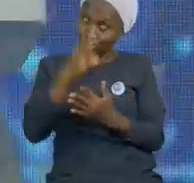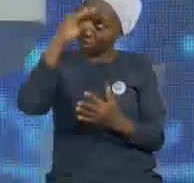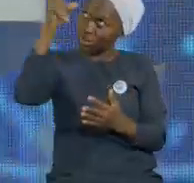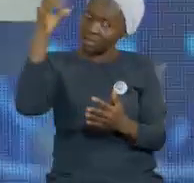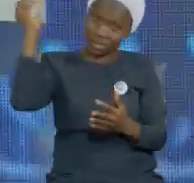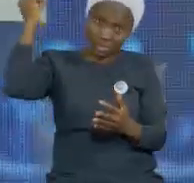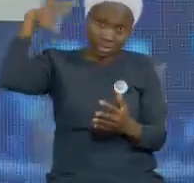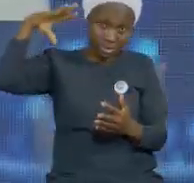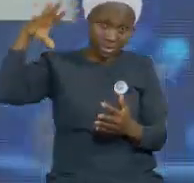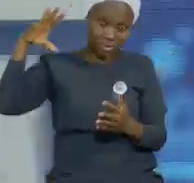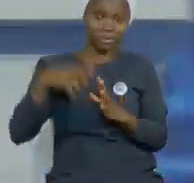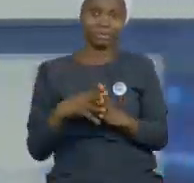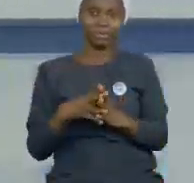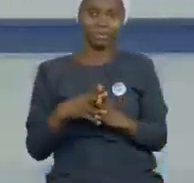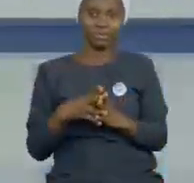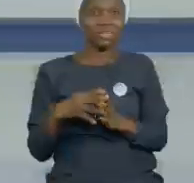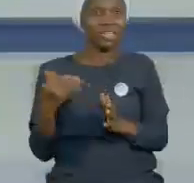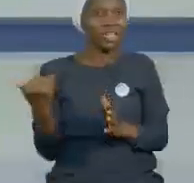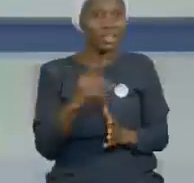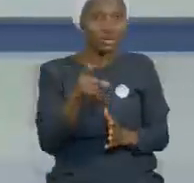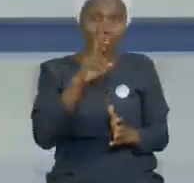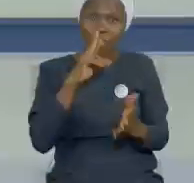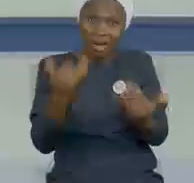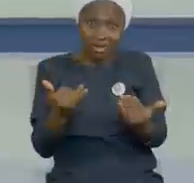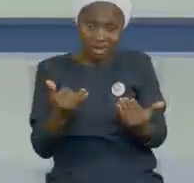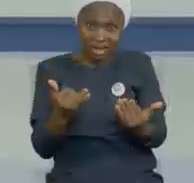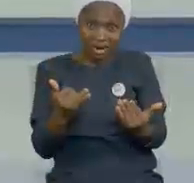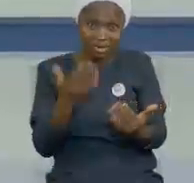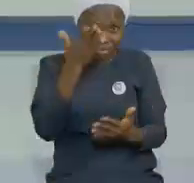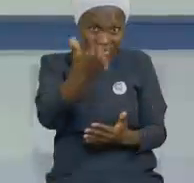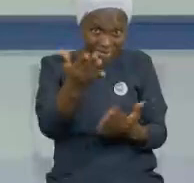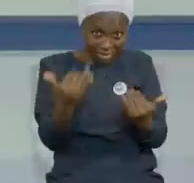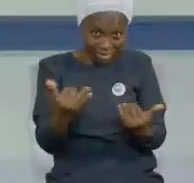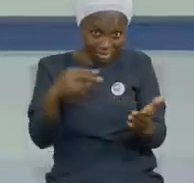grace. Wherever you are, you raise up your hand.